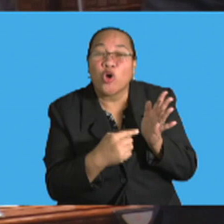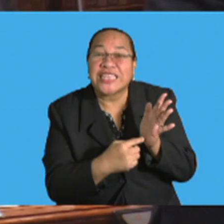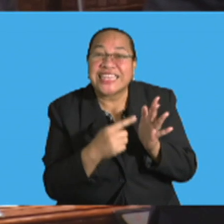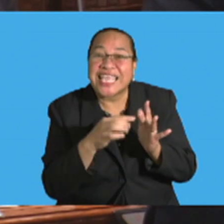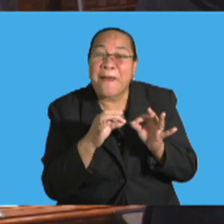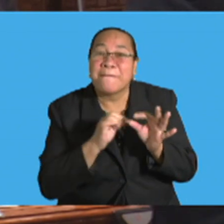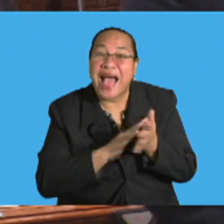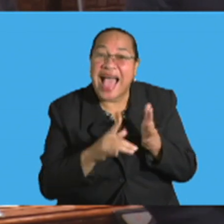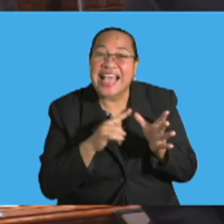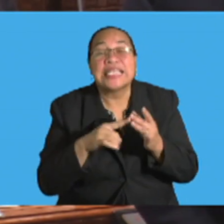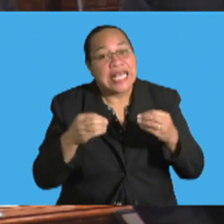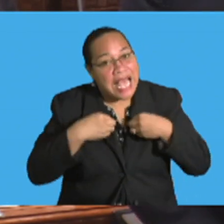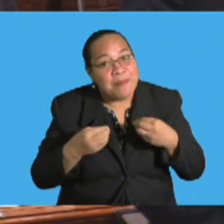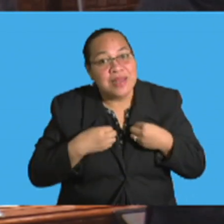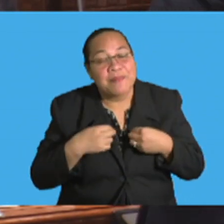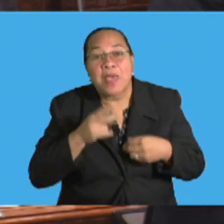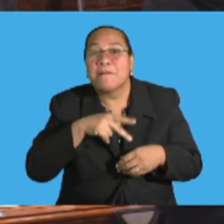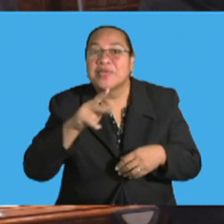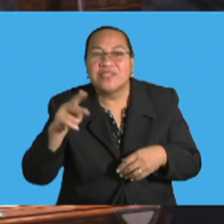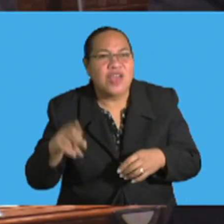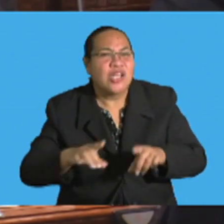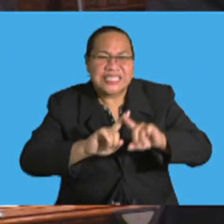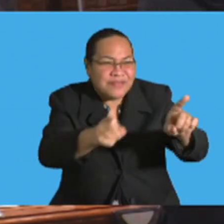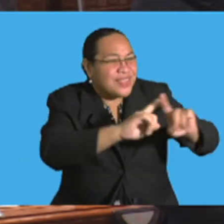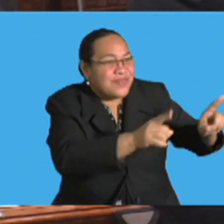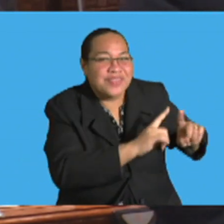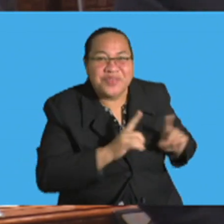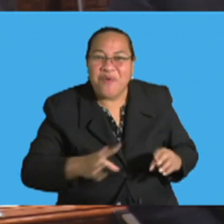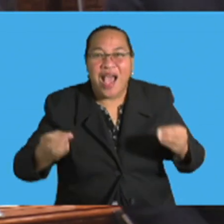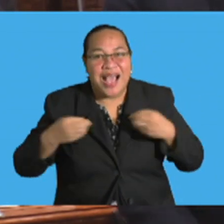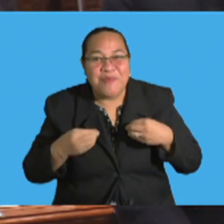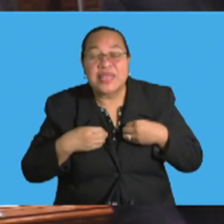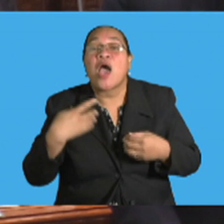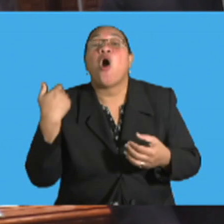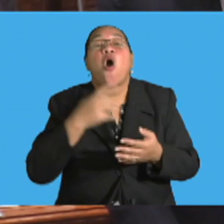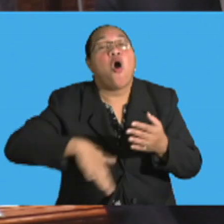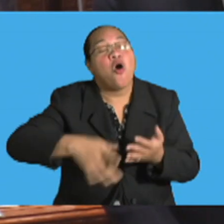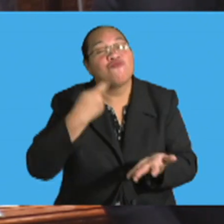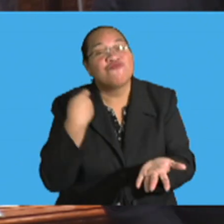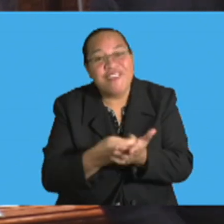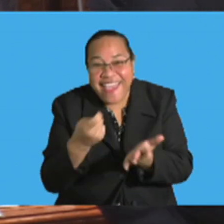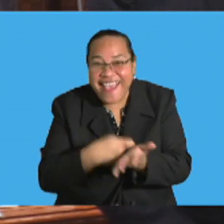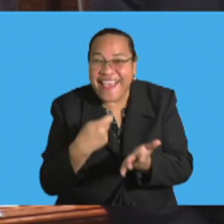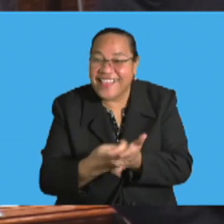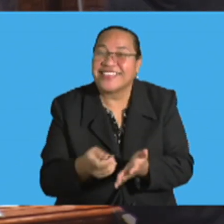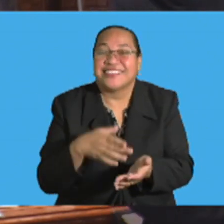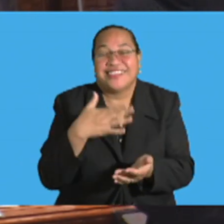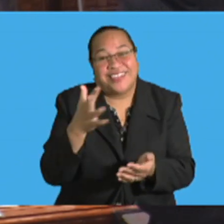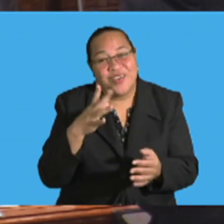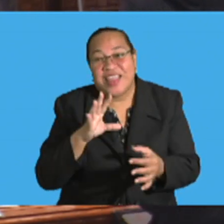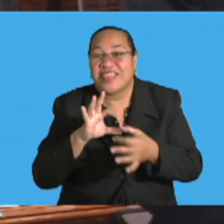a company. Pacific Destination, Rosie Tours, they're all companies. They all have a concession at Fiji,